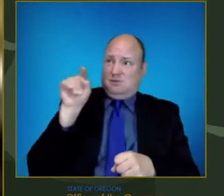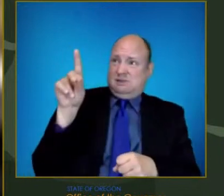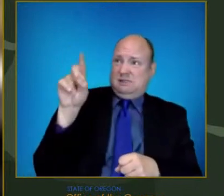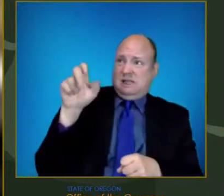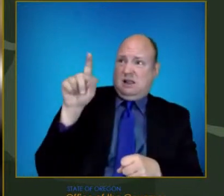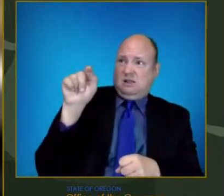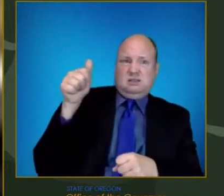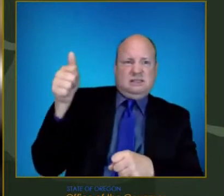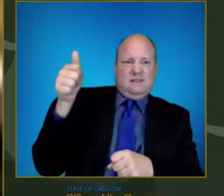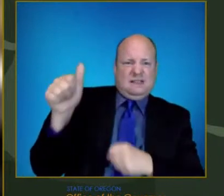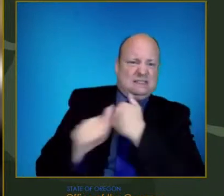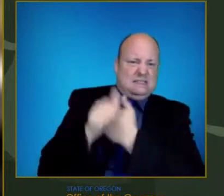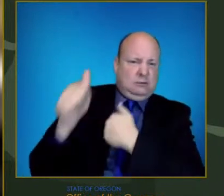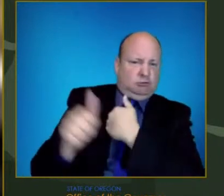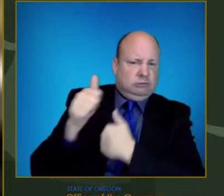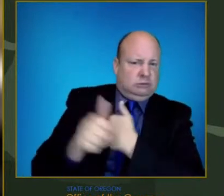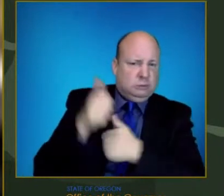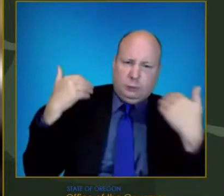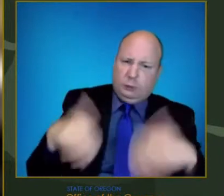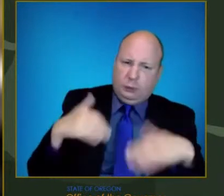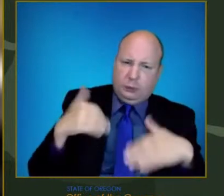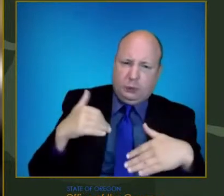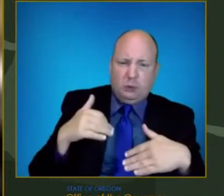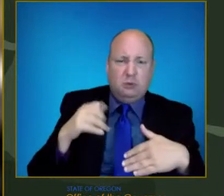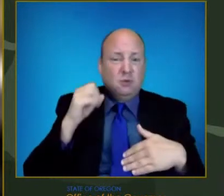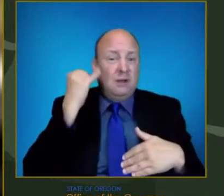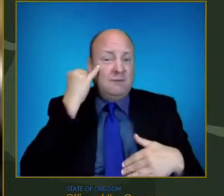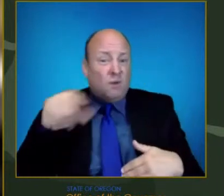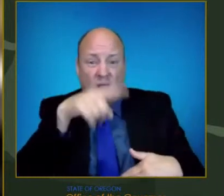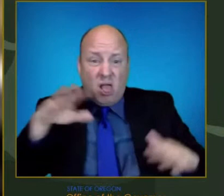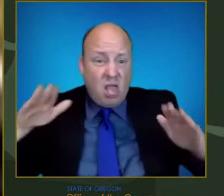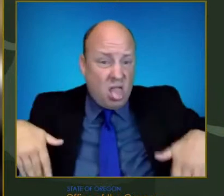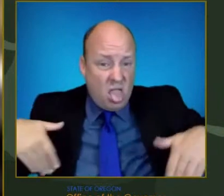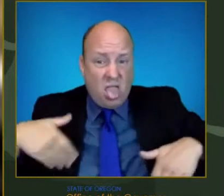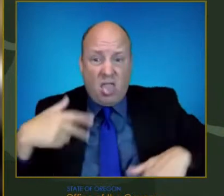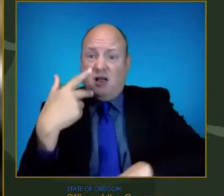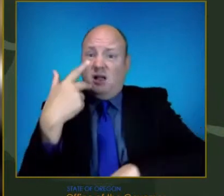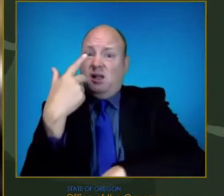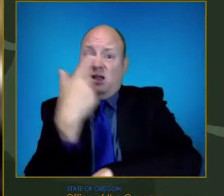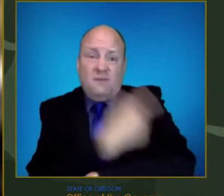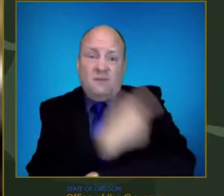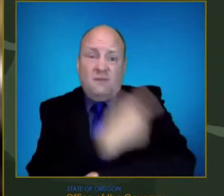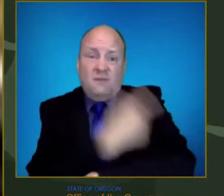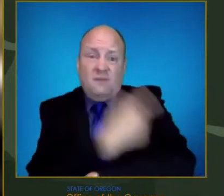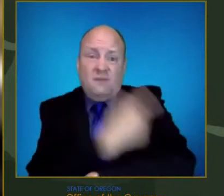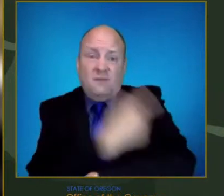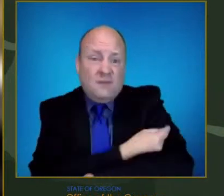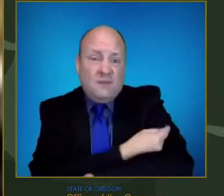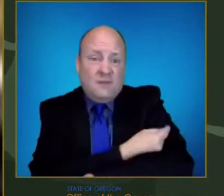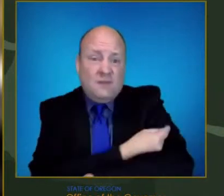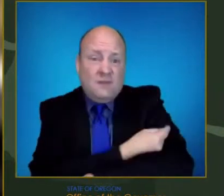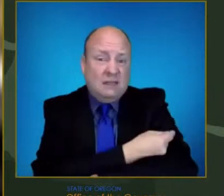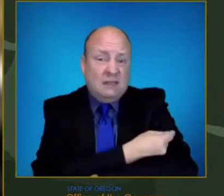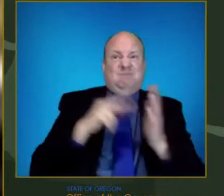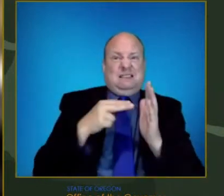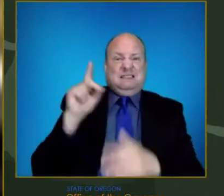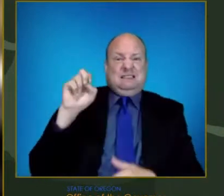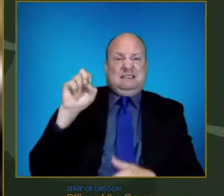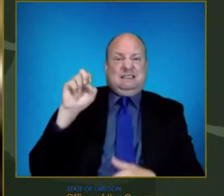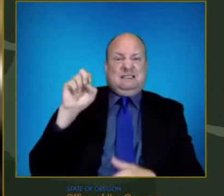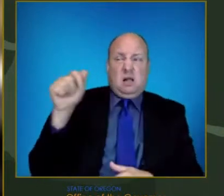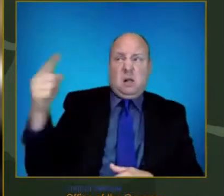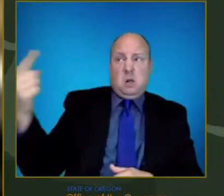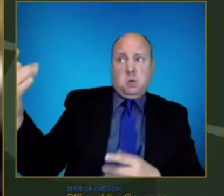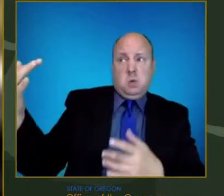have not been vaccinated, and who still account for an overwhelming majority of the COVID-19 cases, hospitalizations, and deaths in